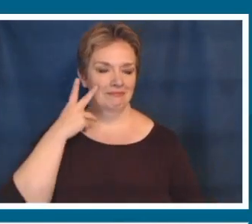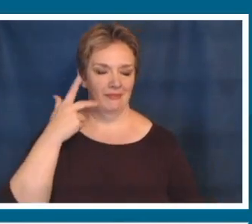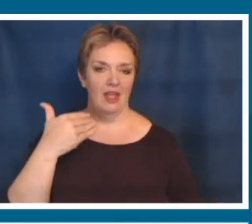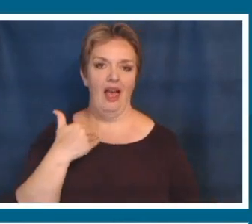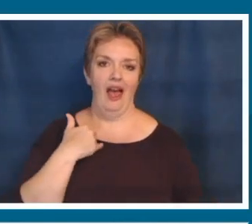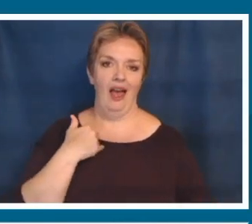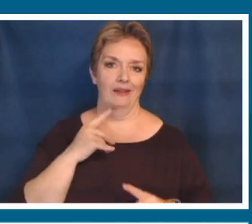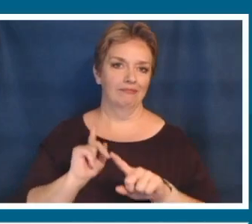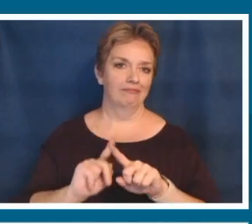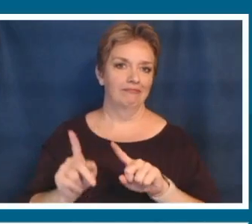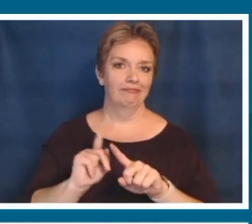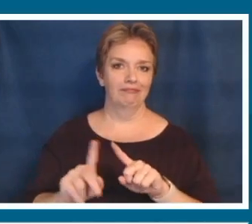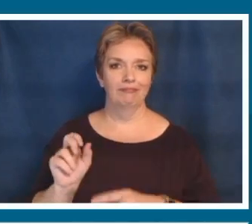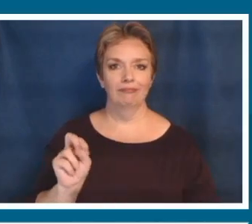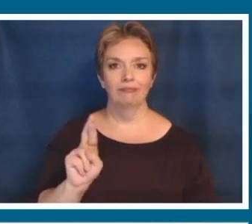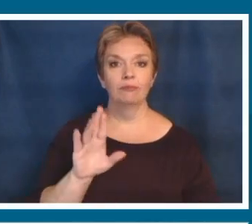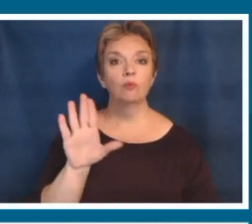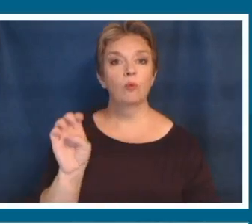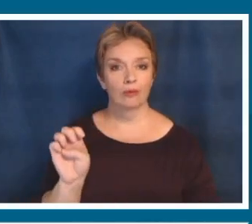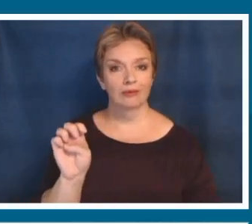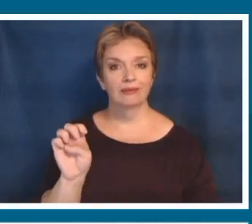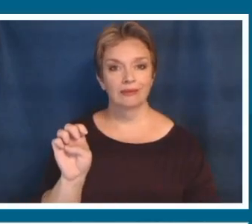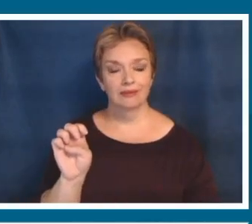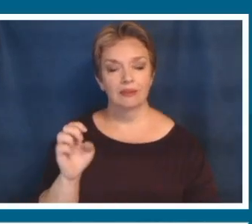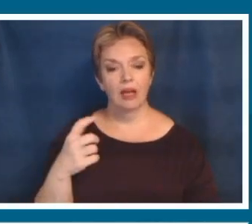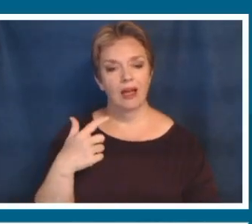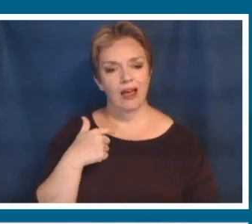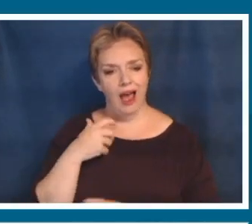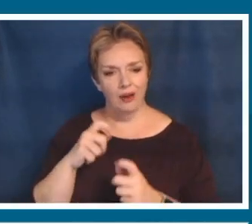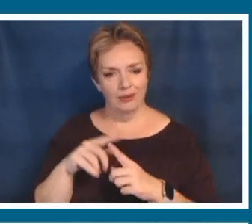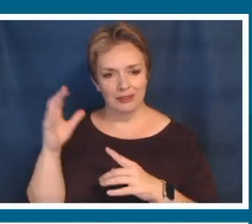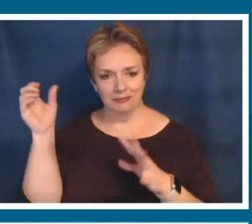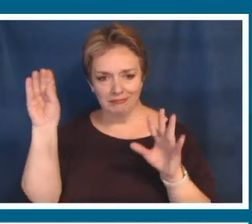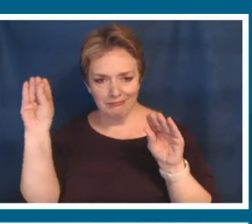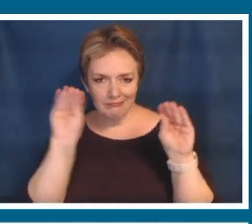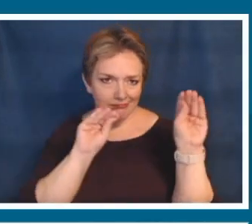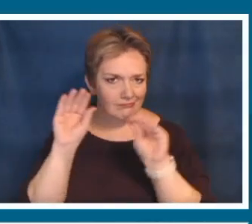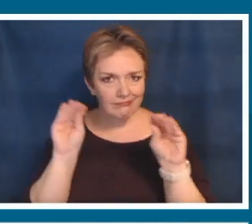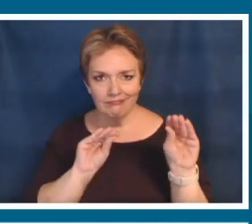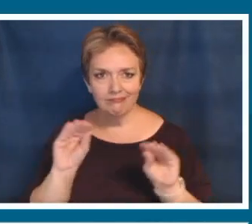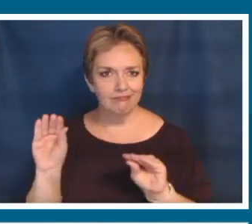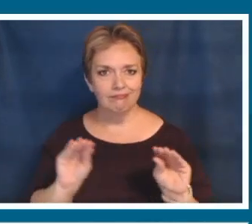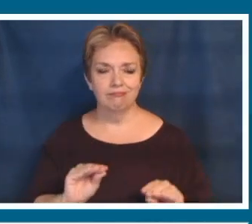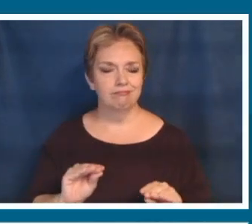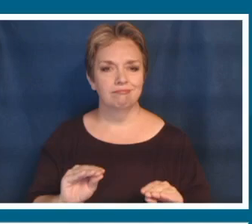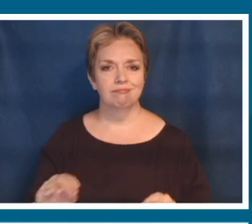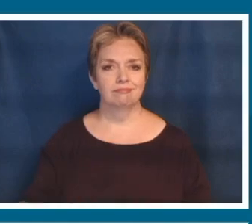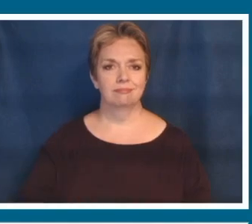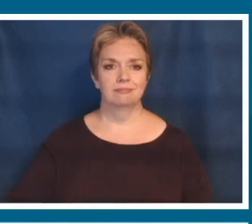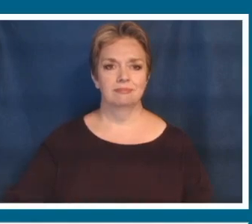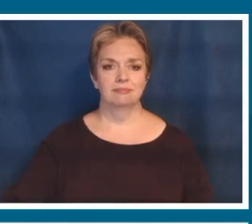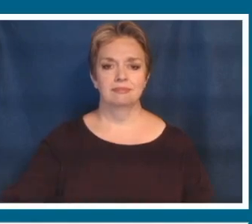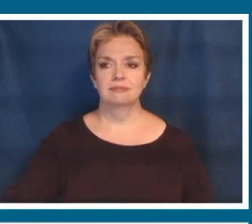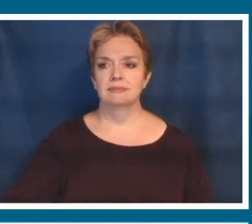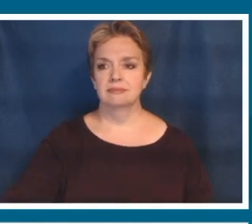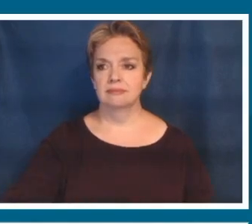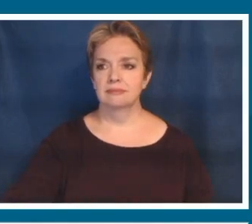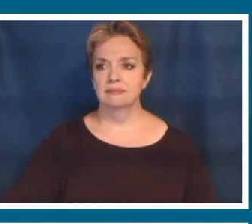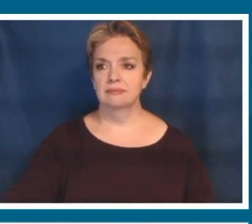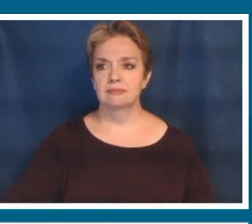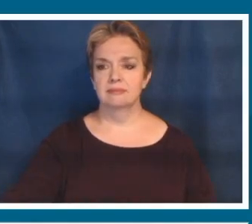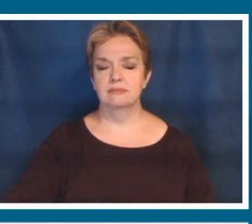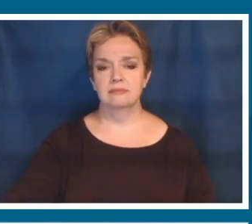wanted to put together to show how folks could be commemorated,